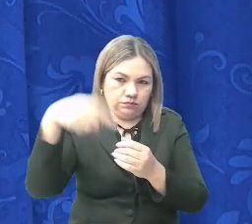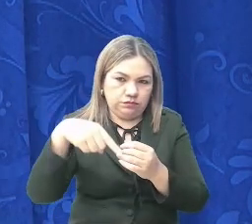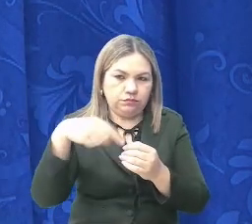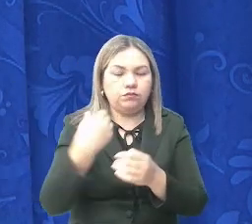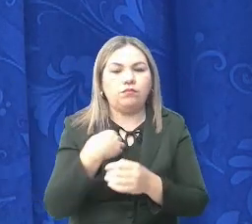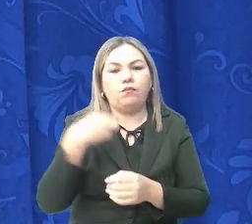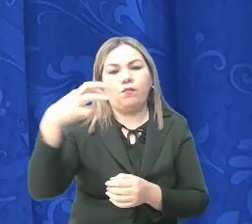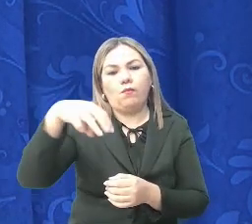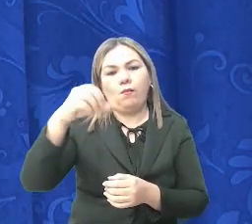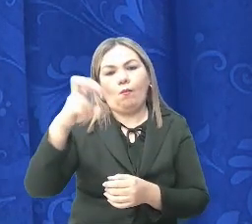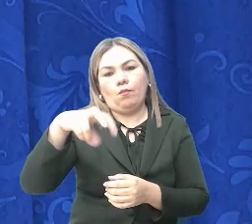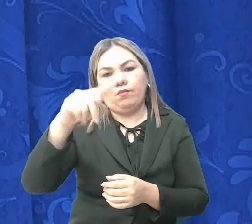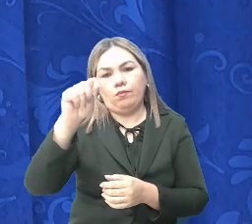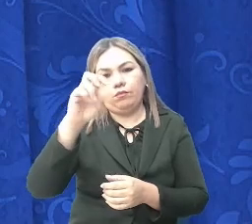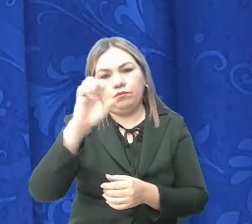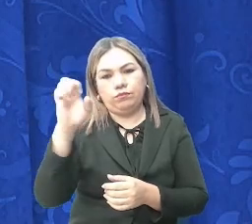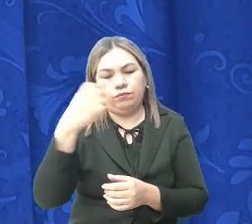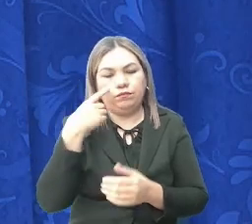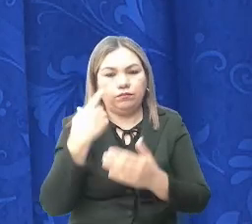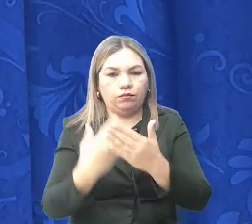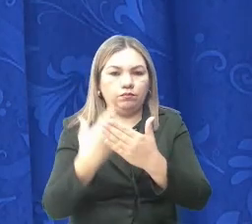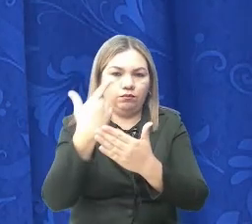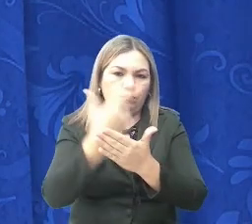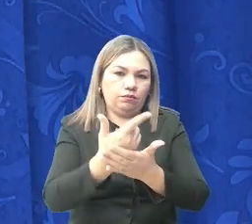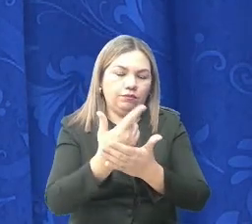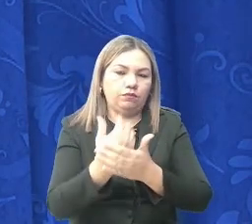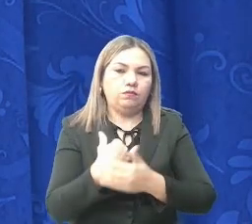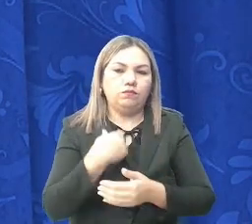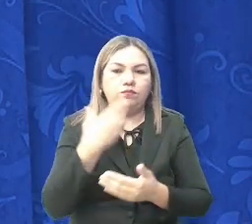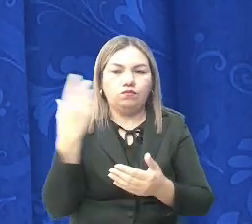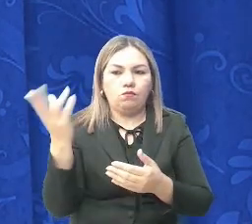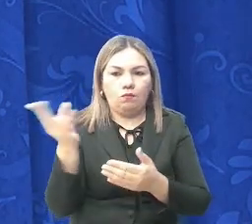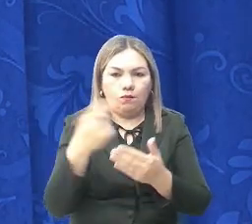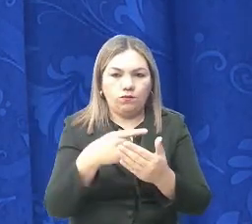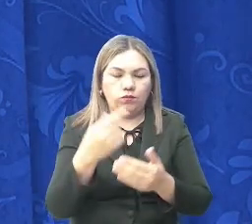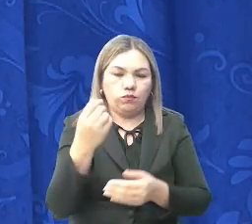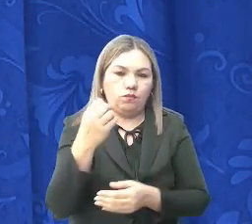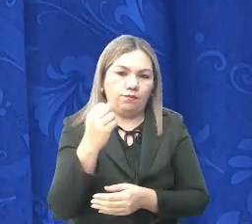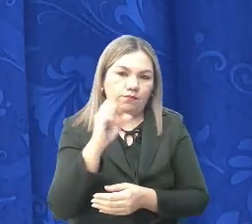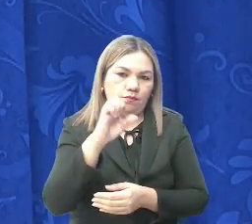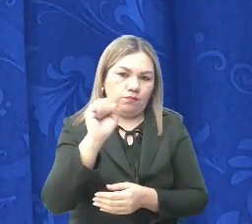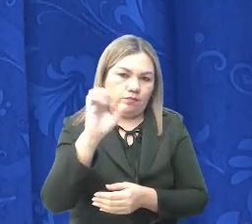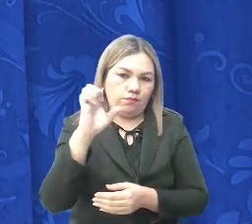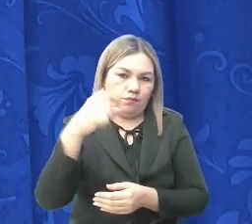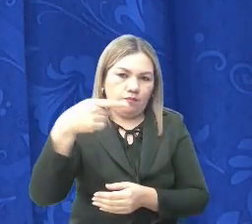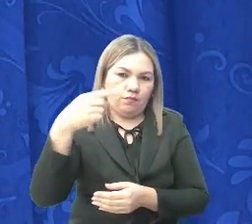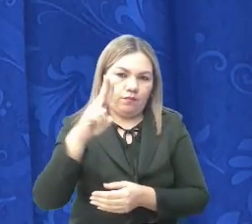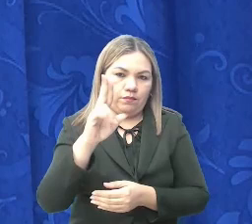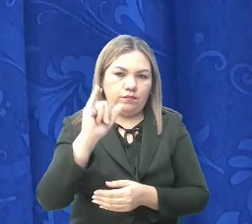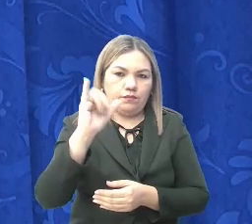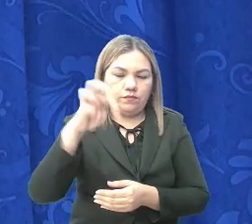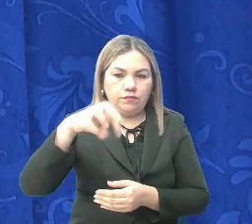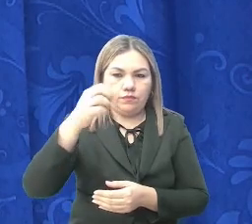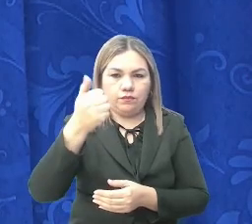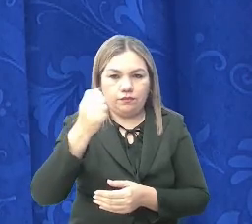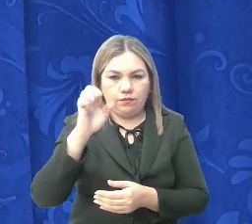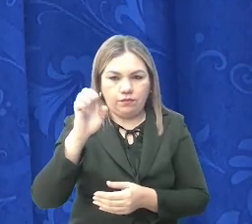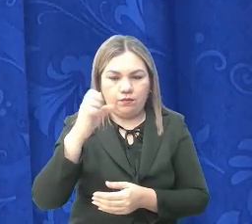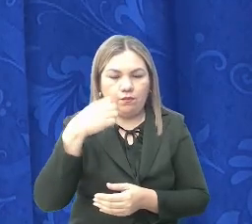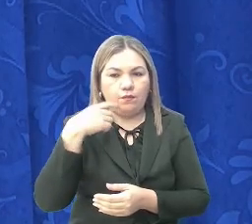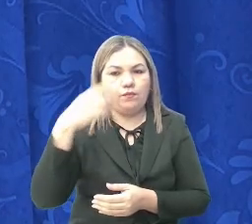before them. And he said unto them, follow after me, for the Lord hath delivered your enemies,